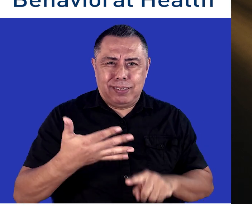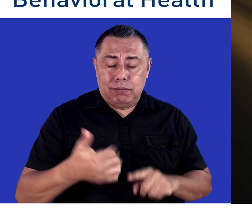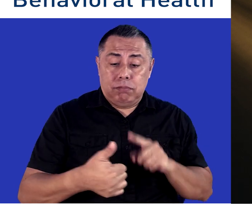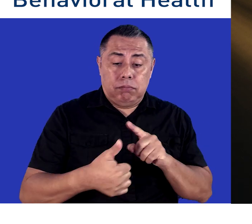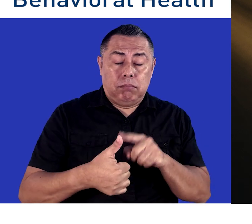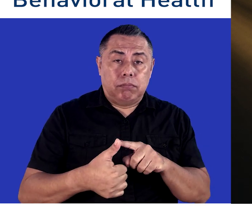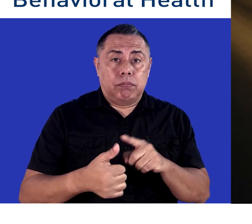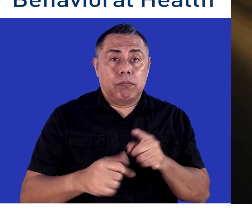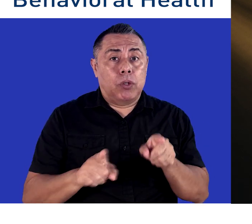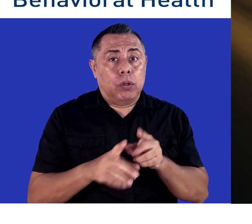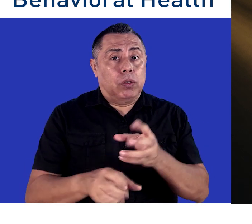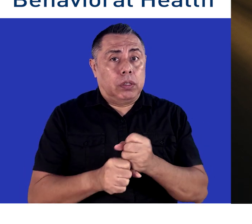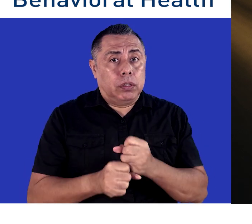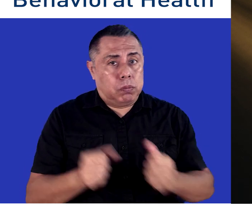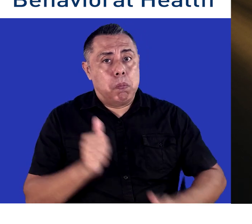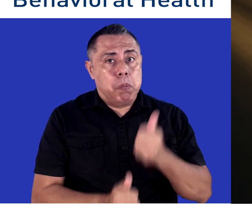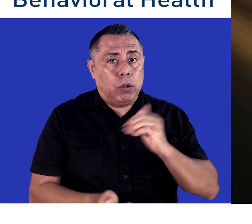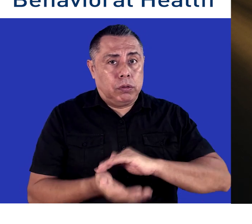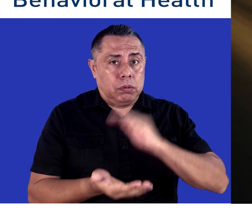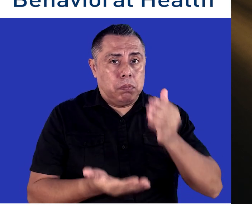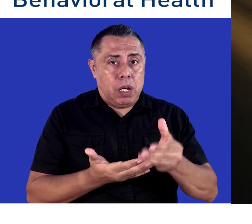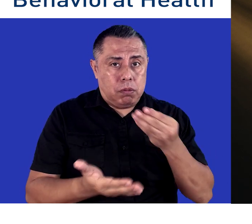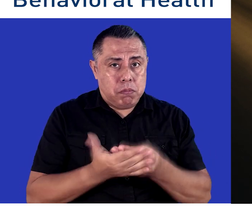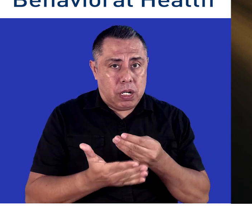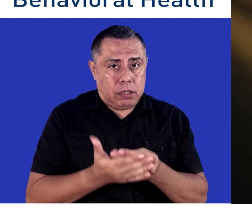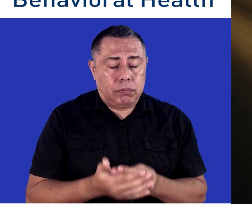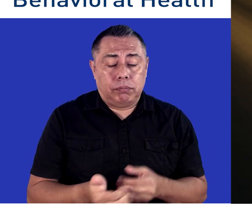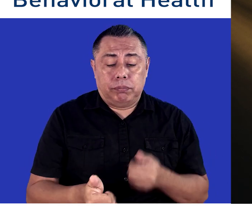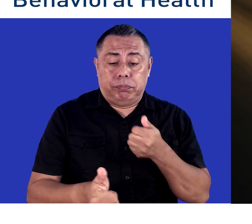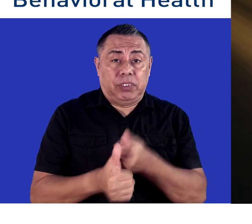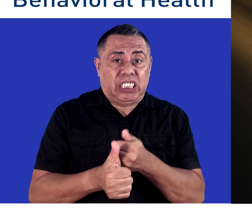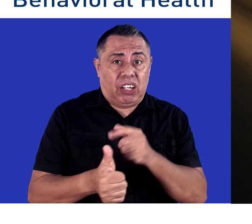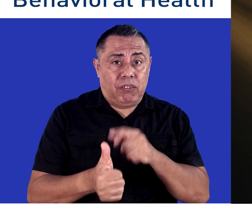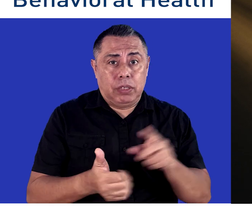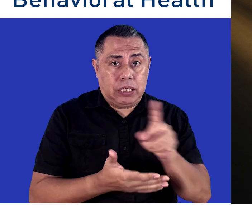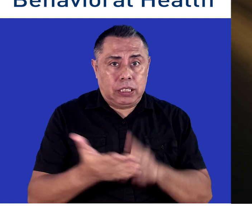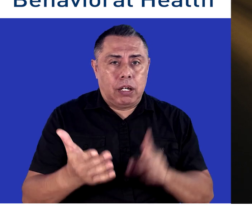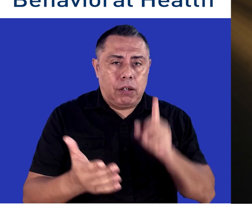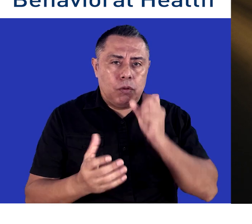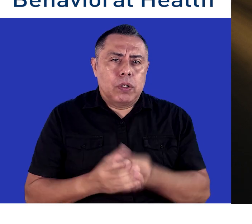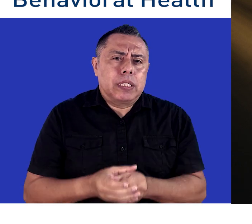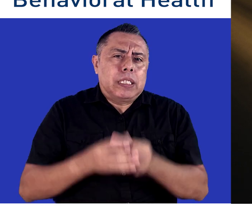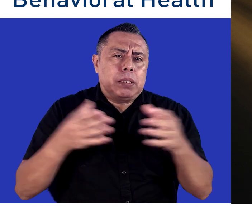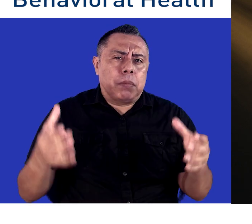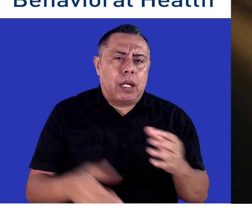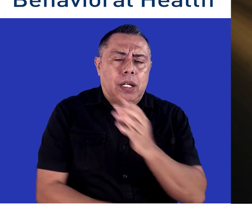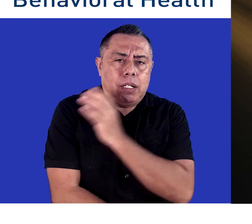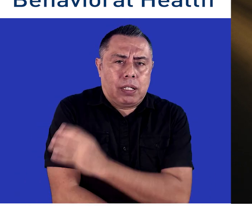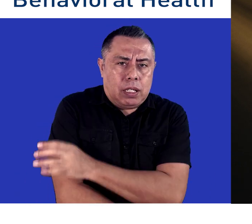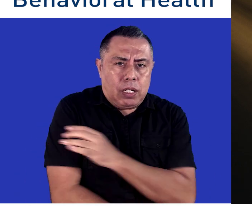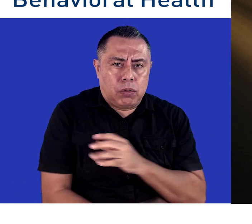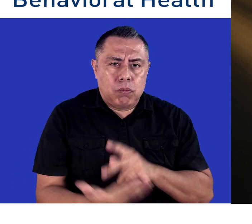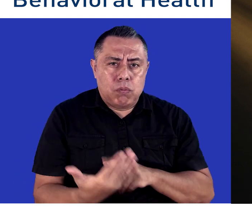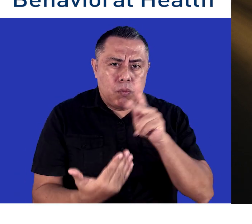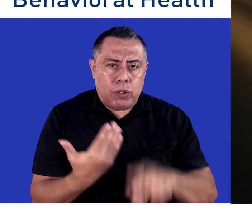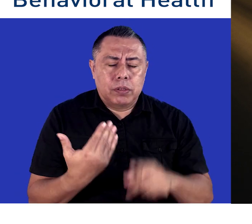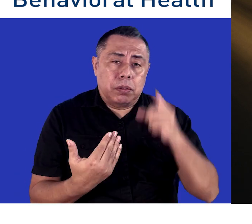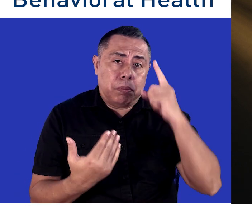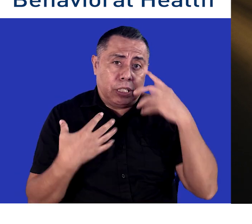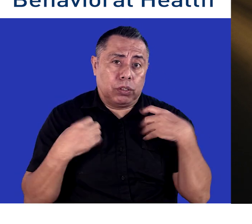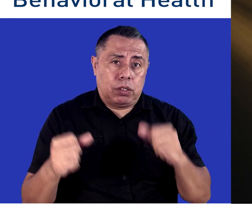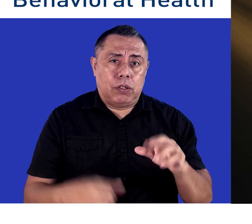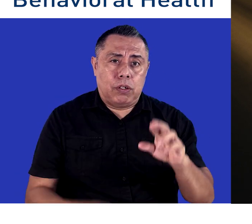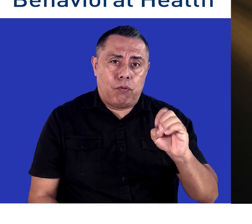and receives the most amount of money. It is designed to expand clinic programs and mental health recovery